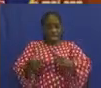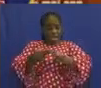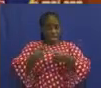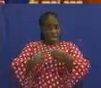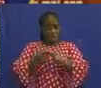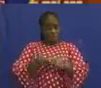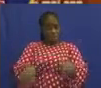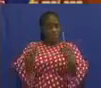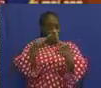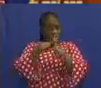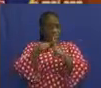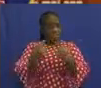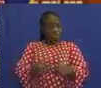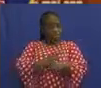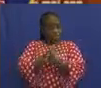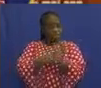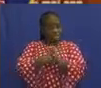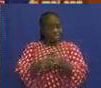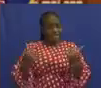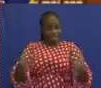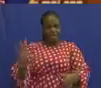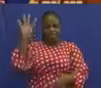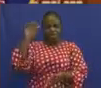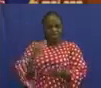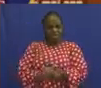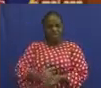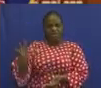total number of active cases stands at